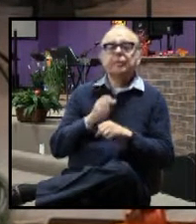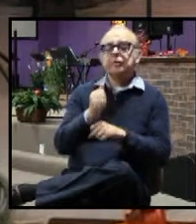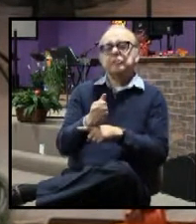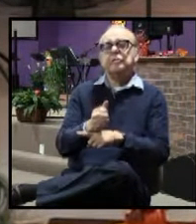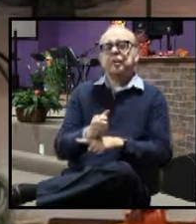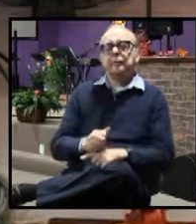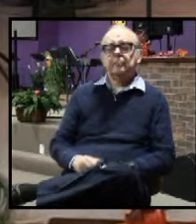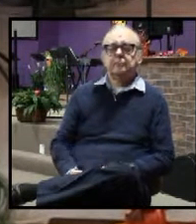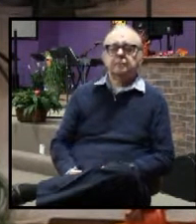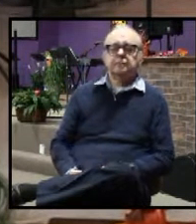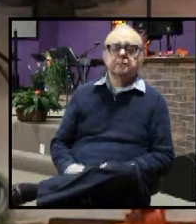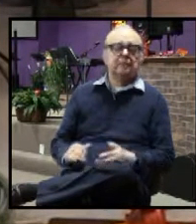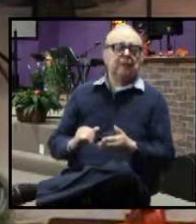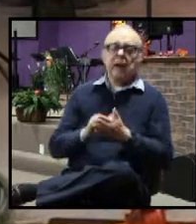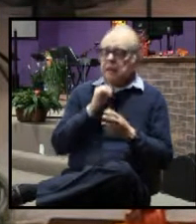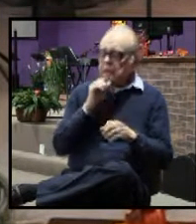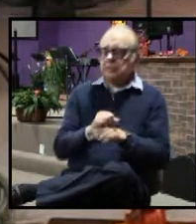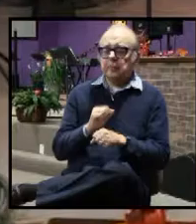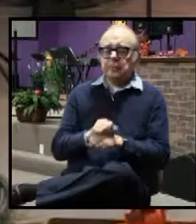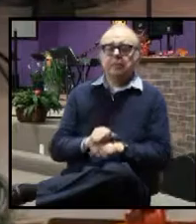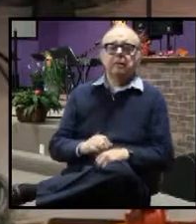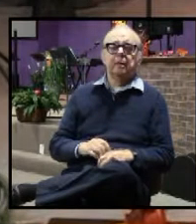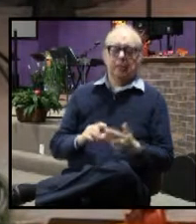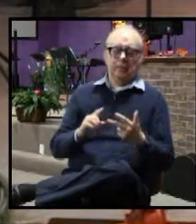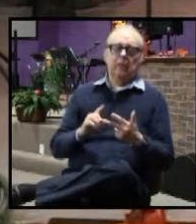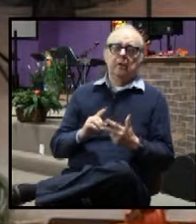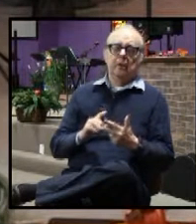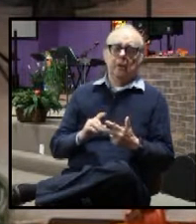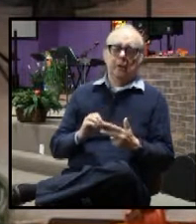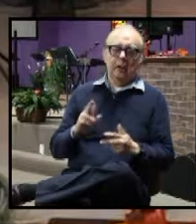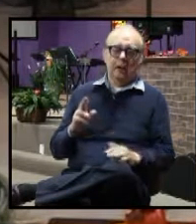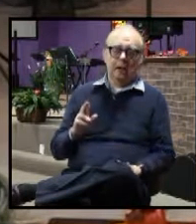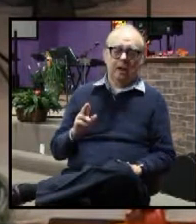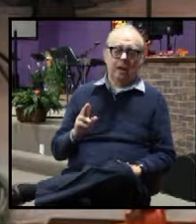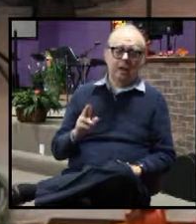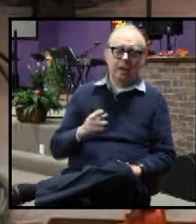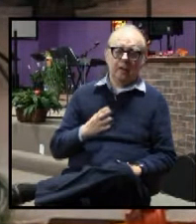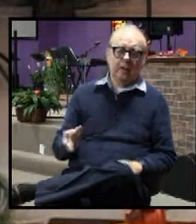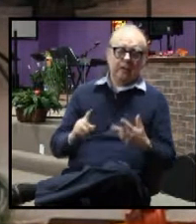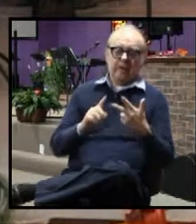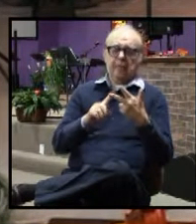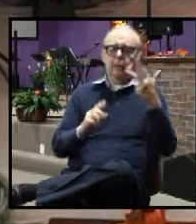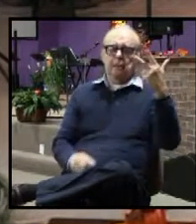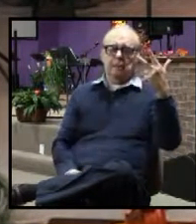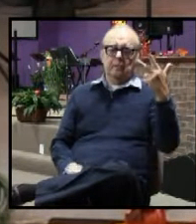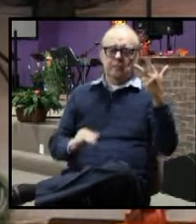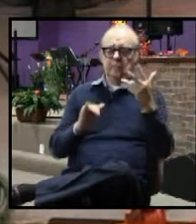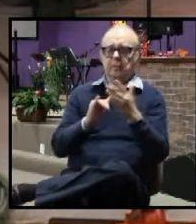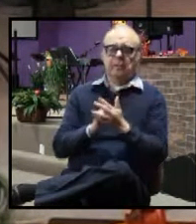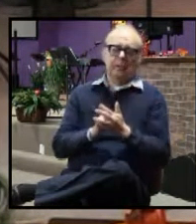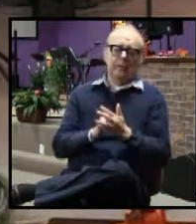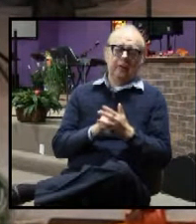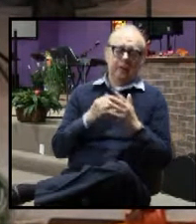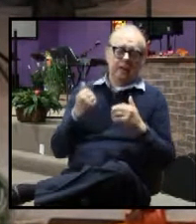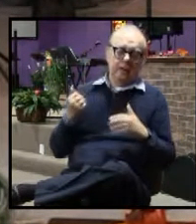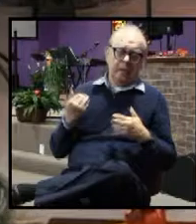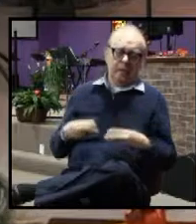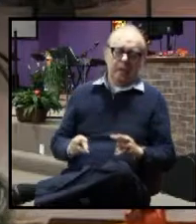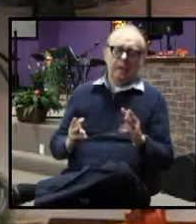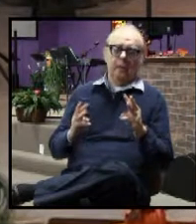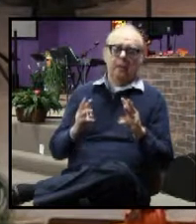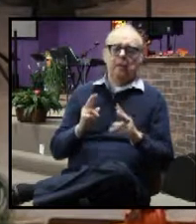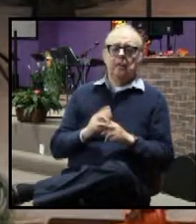creation? So that doesn't work. Or there's a third way, and this is the great